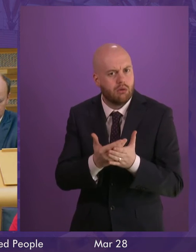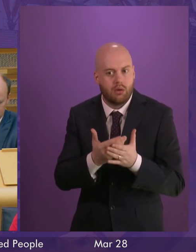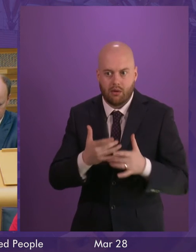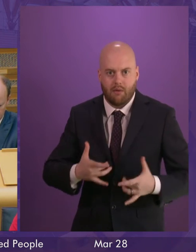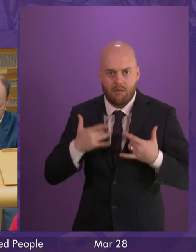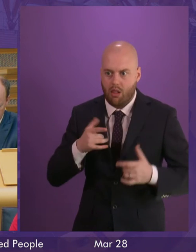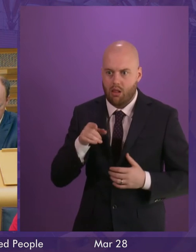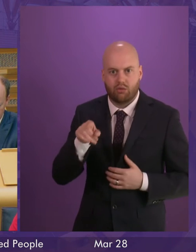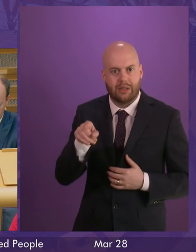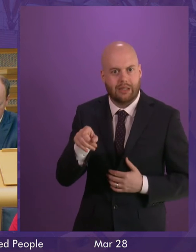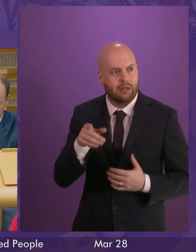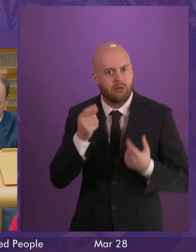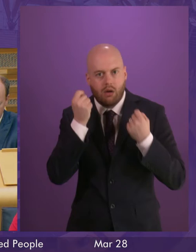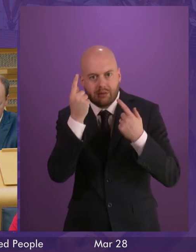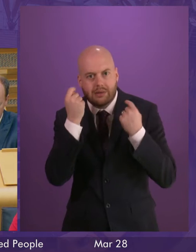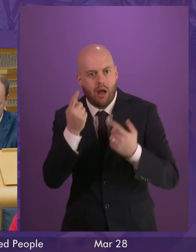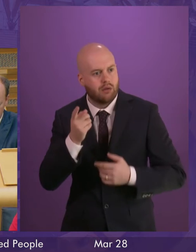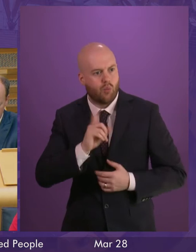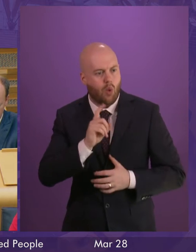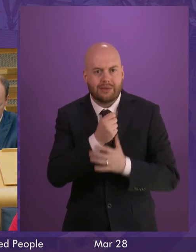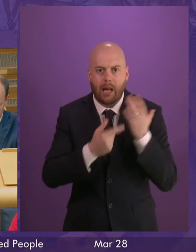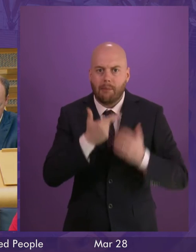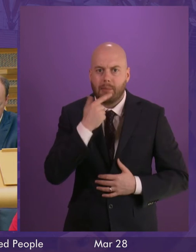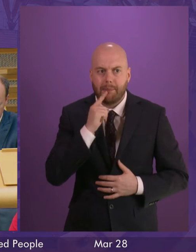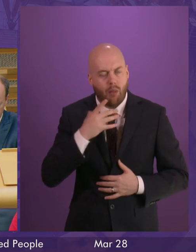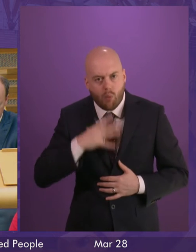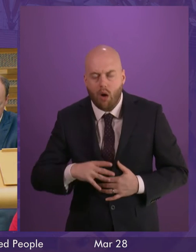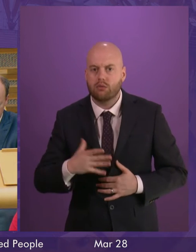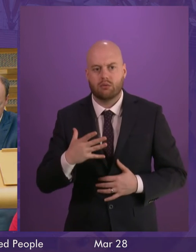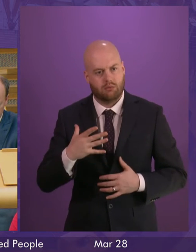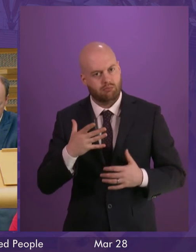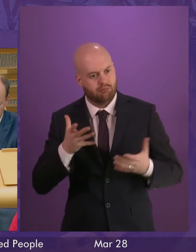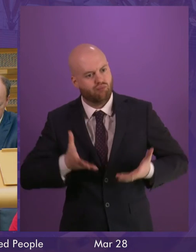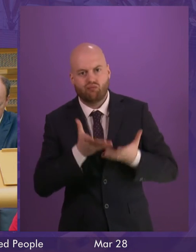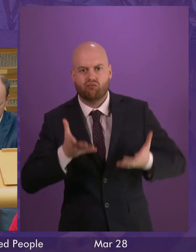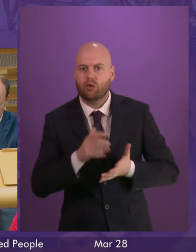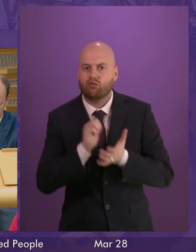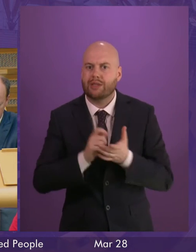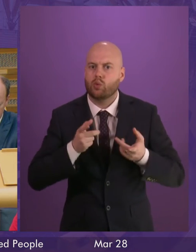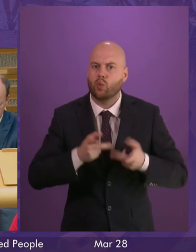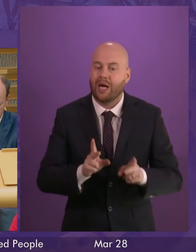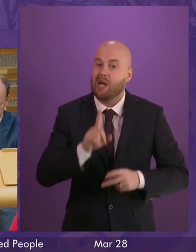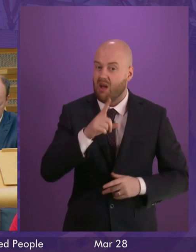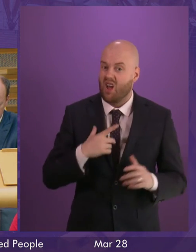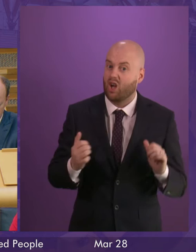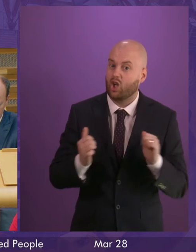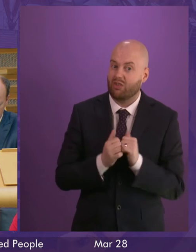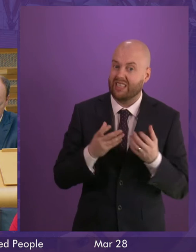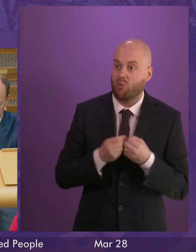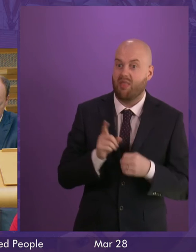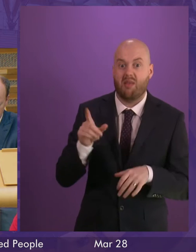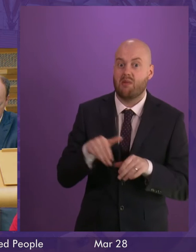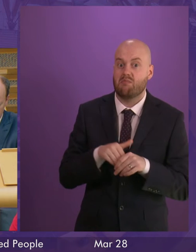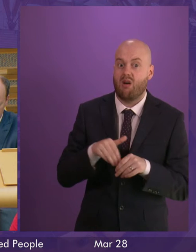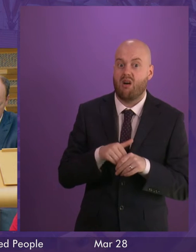the disabled community wanted and was pushing a very positive agenda. I mean, I do actually agree with them, but I think we do need a minister